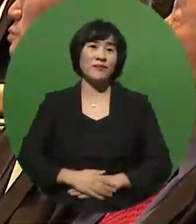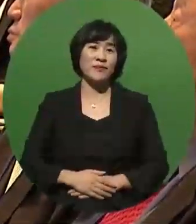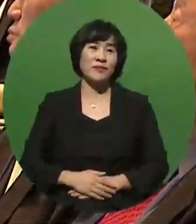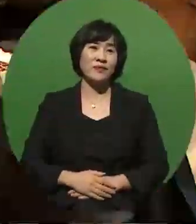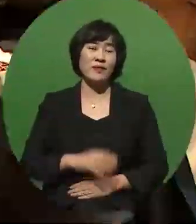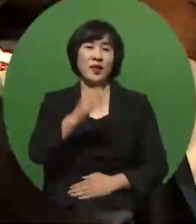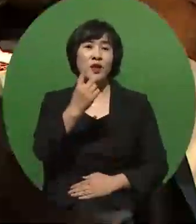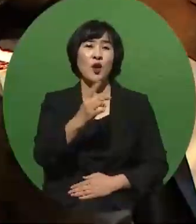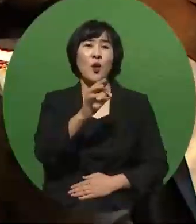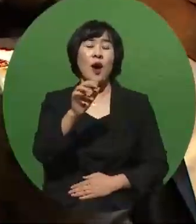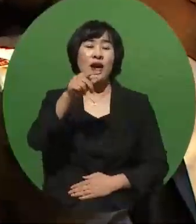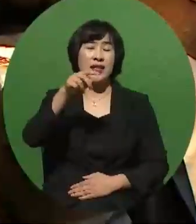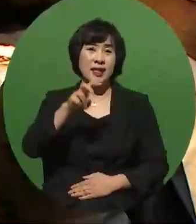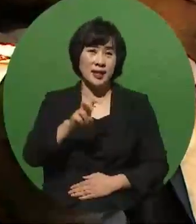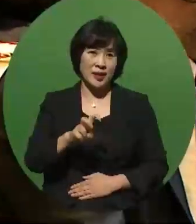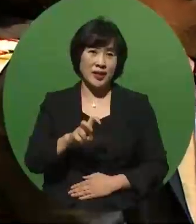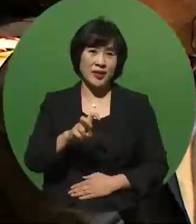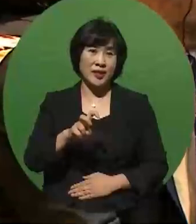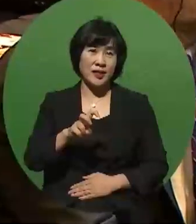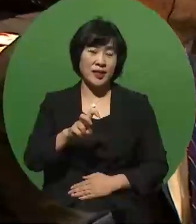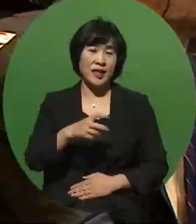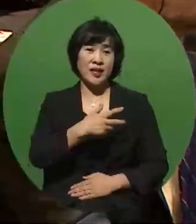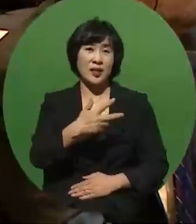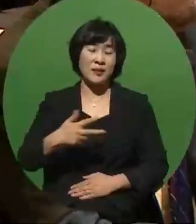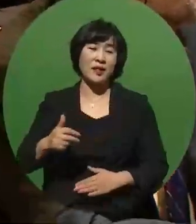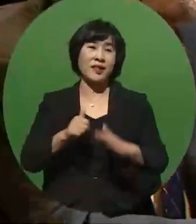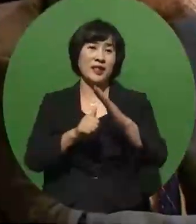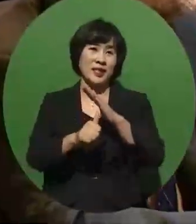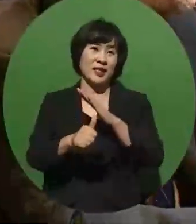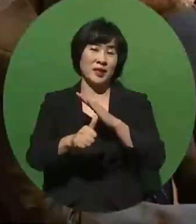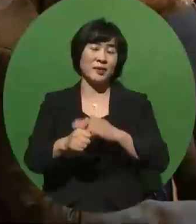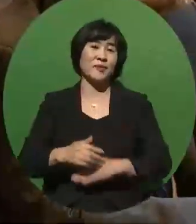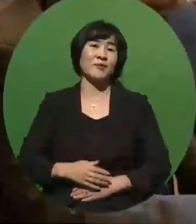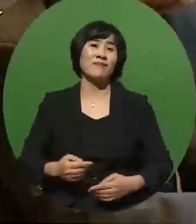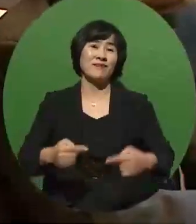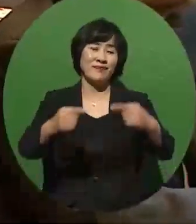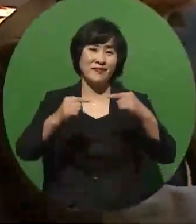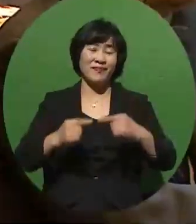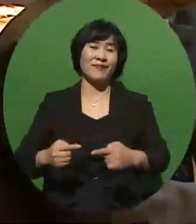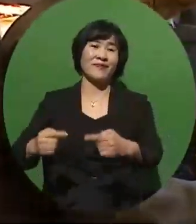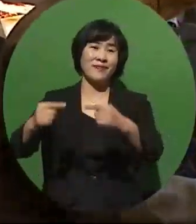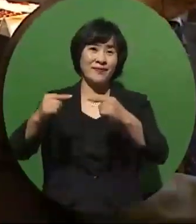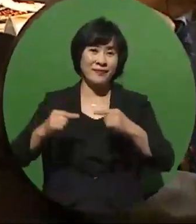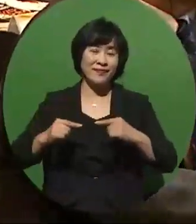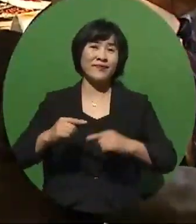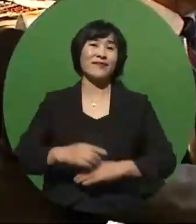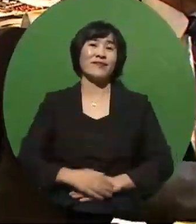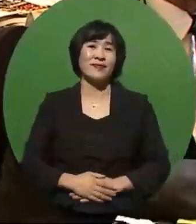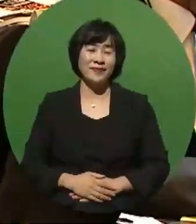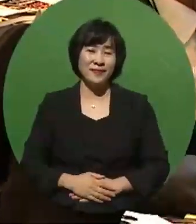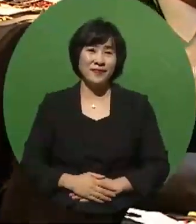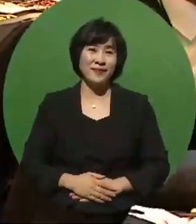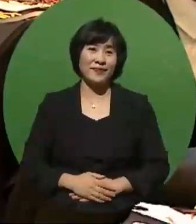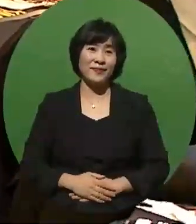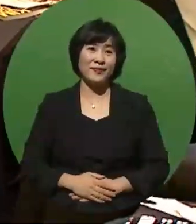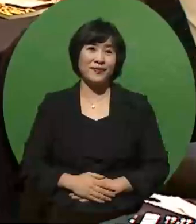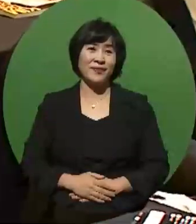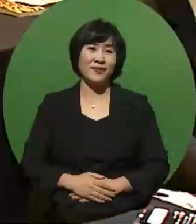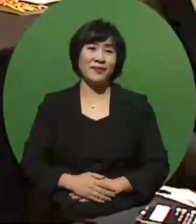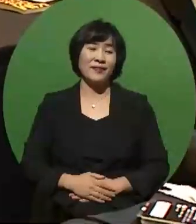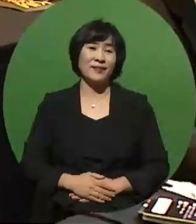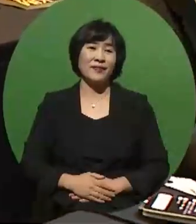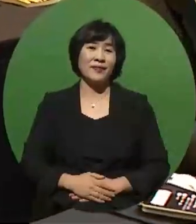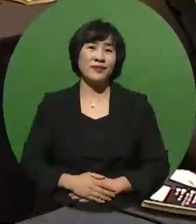Tartali of Switzerland, and also we have Acting Ambassador Joachim Arupischer